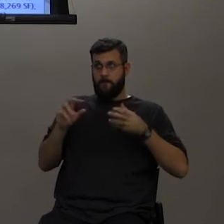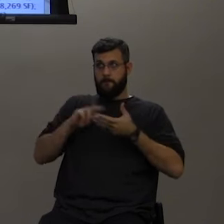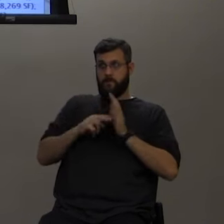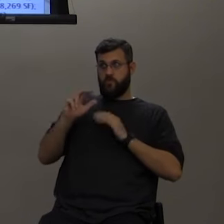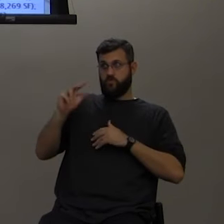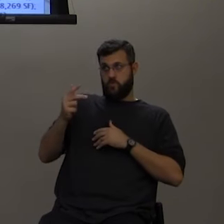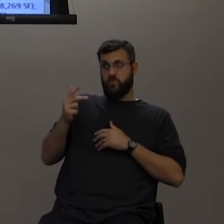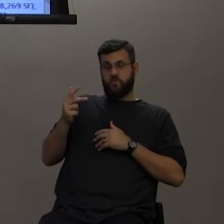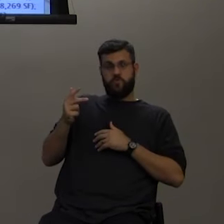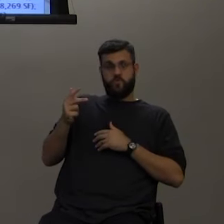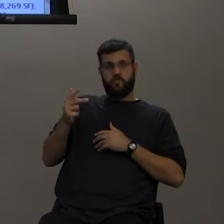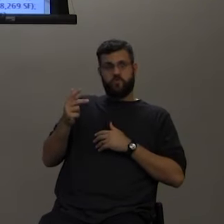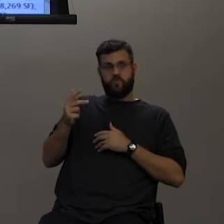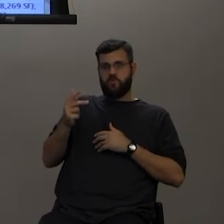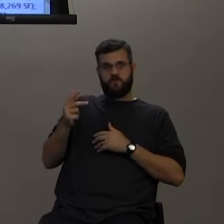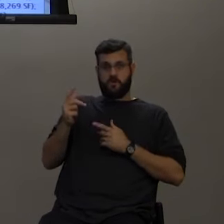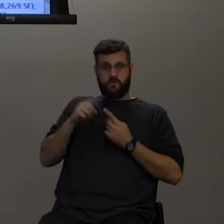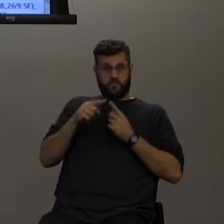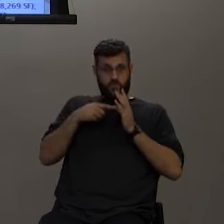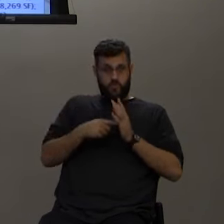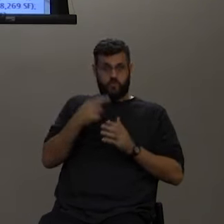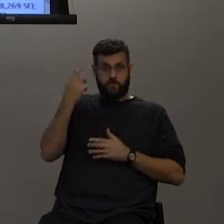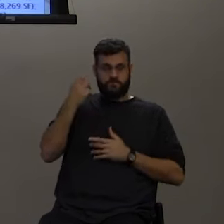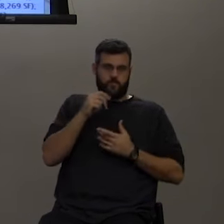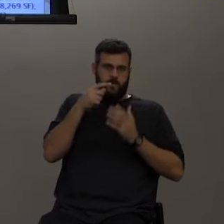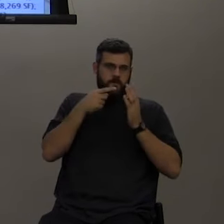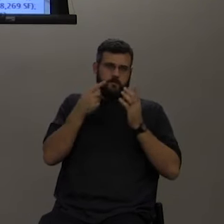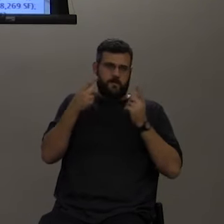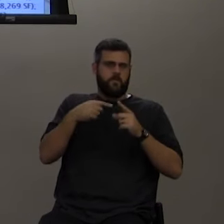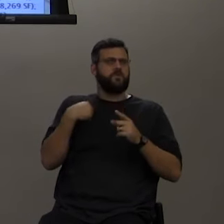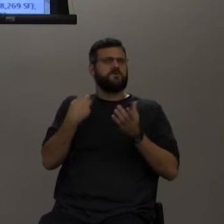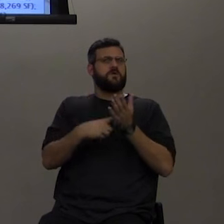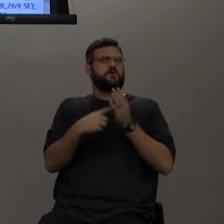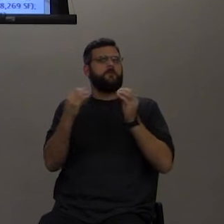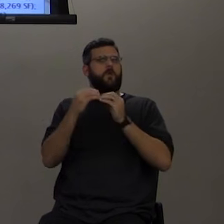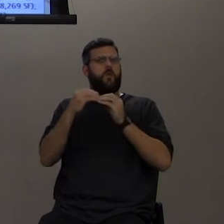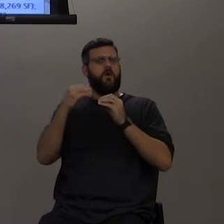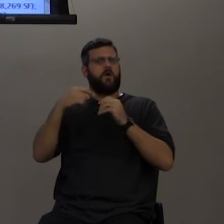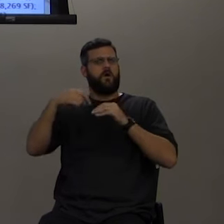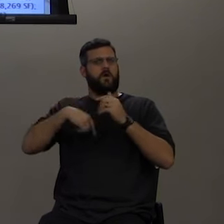under hotel, that's not going to happen. And I'm stealing a